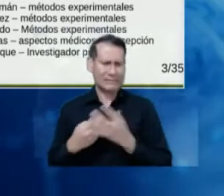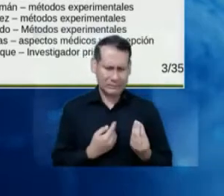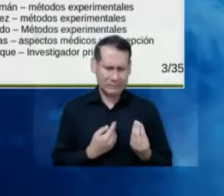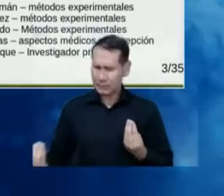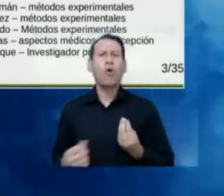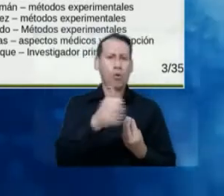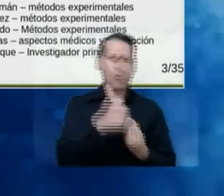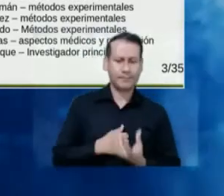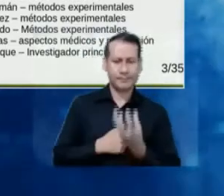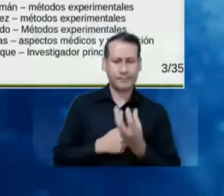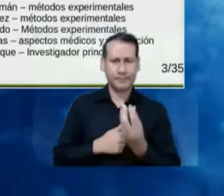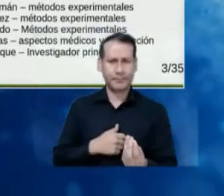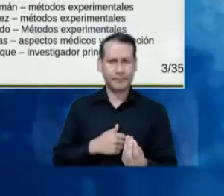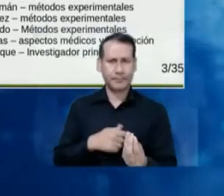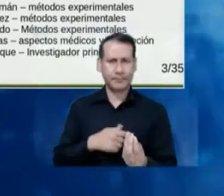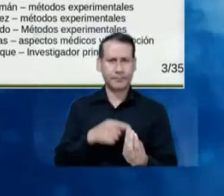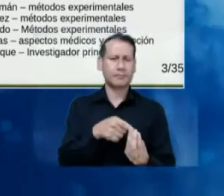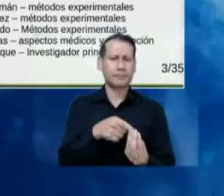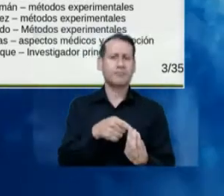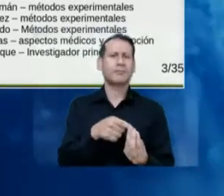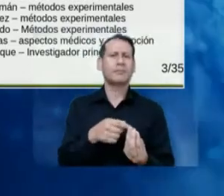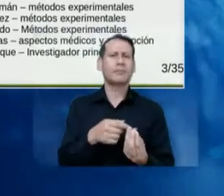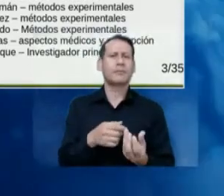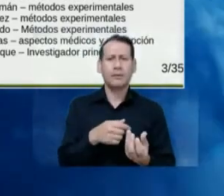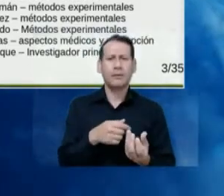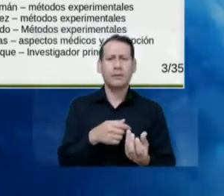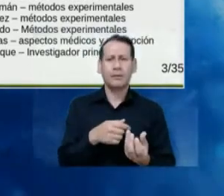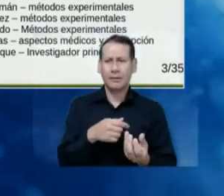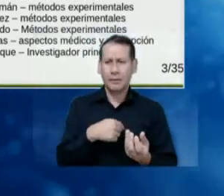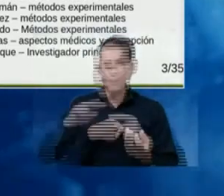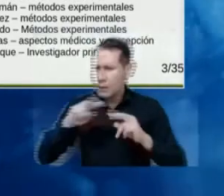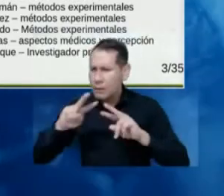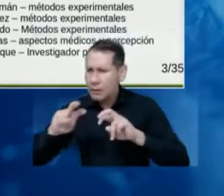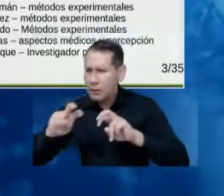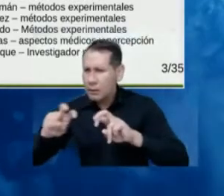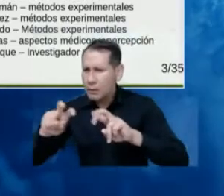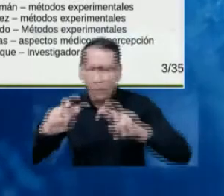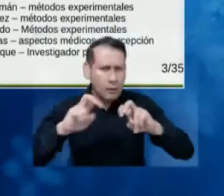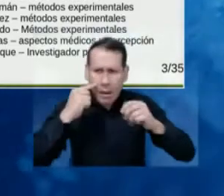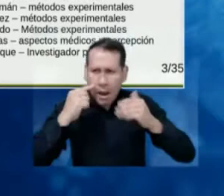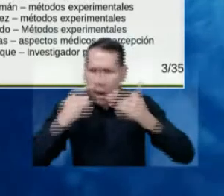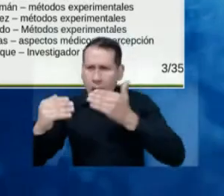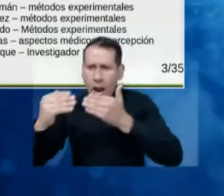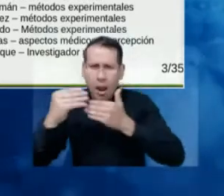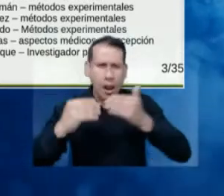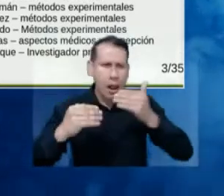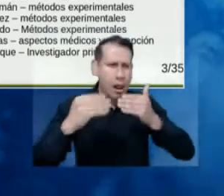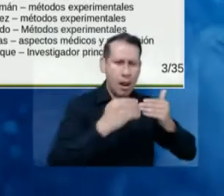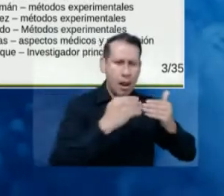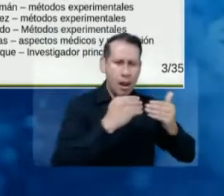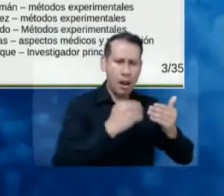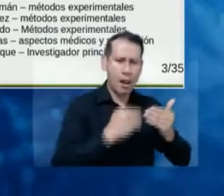have work carried out in perception by